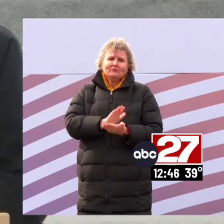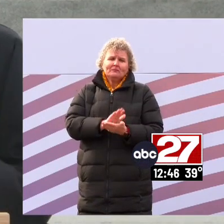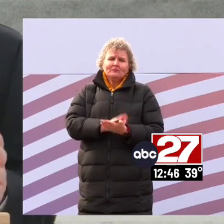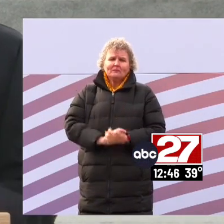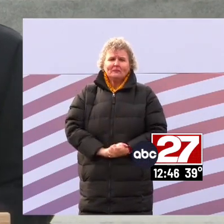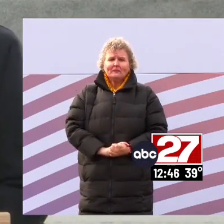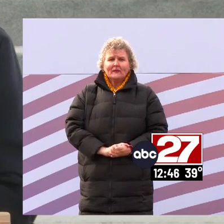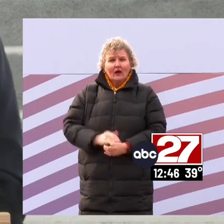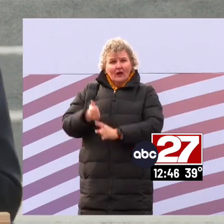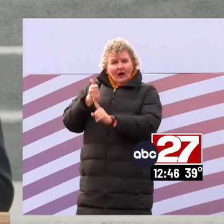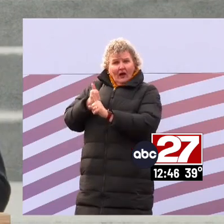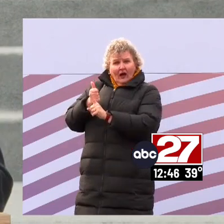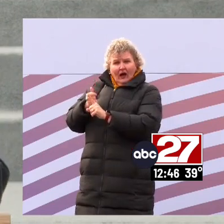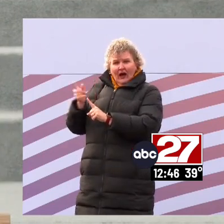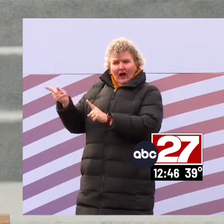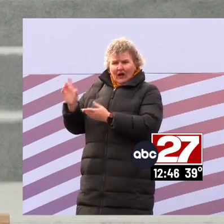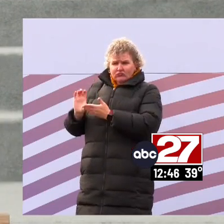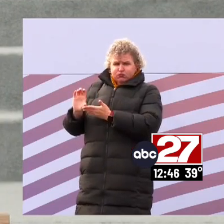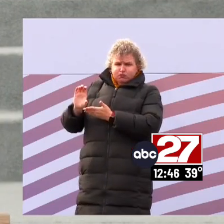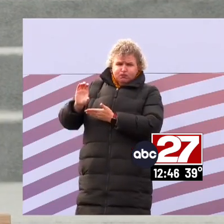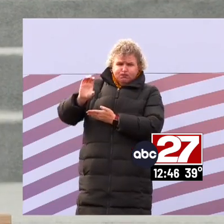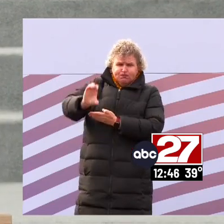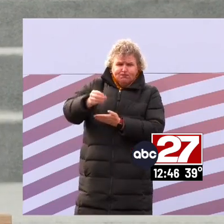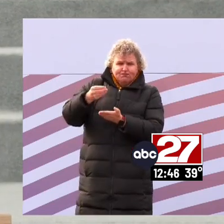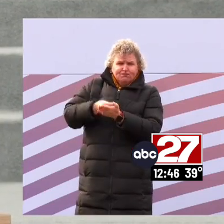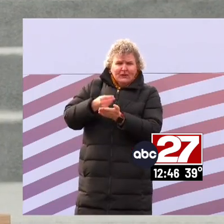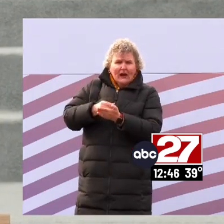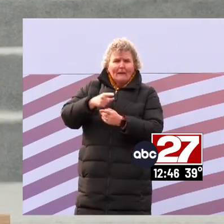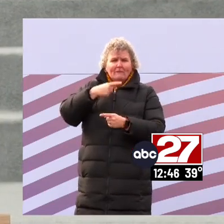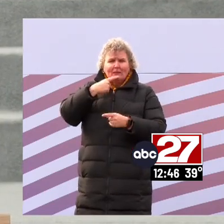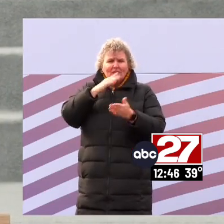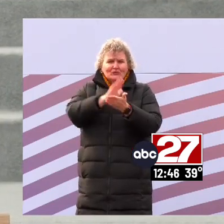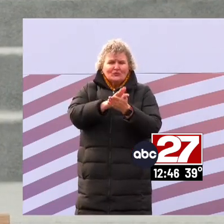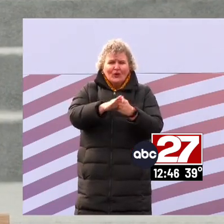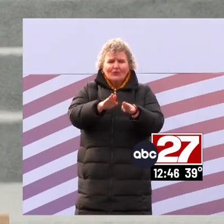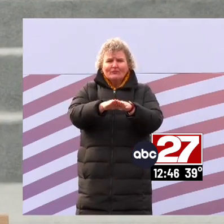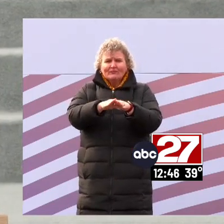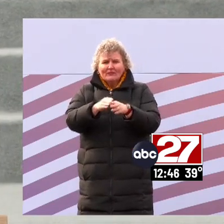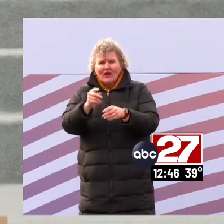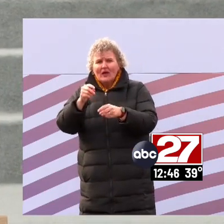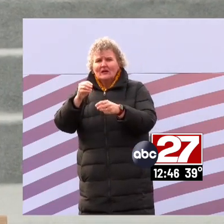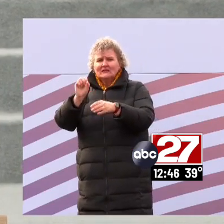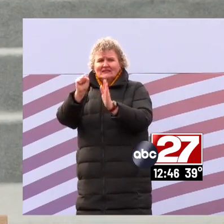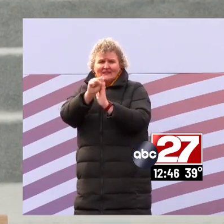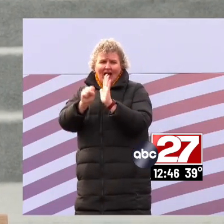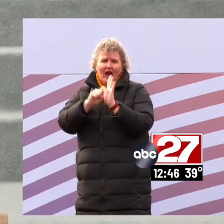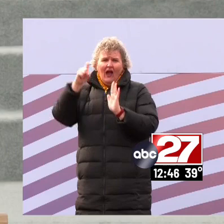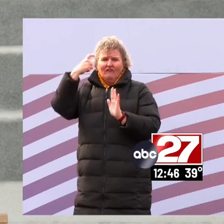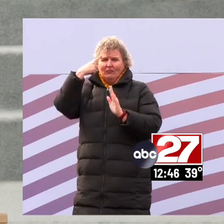He invested record amounts in our public schools, and he modernized state government.